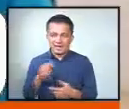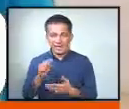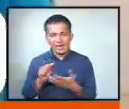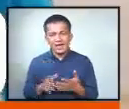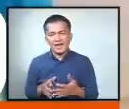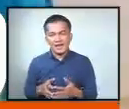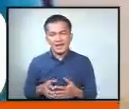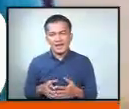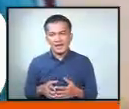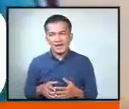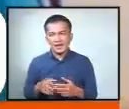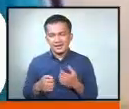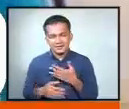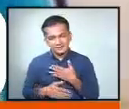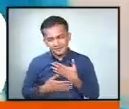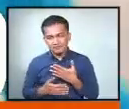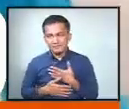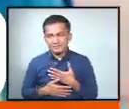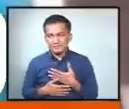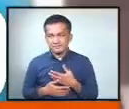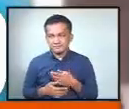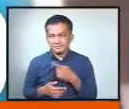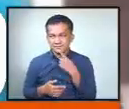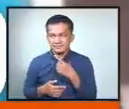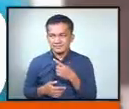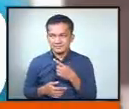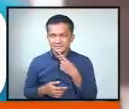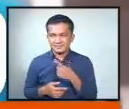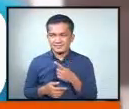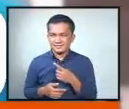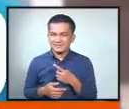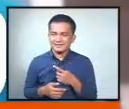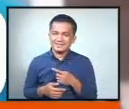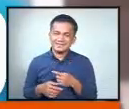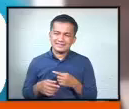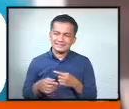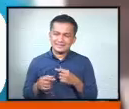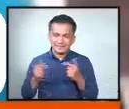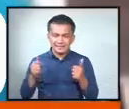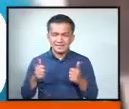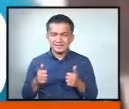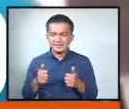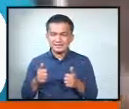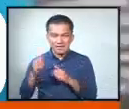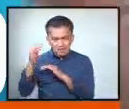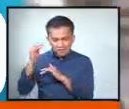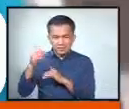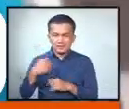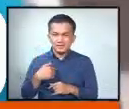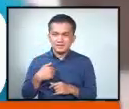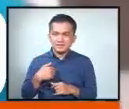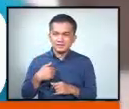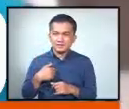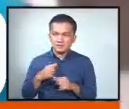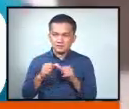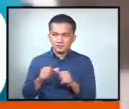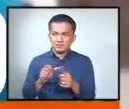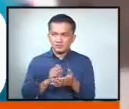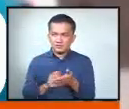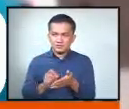enjoy them at your pleasure I'm grateful and I'm hopeful that I will continue to write